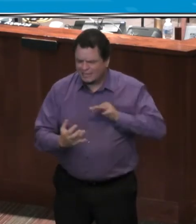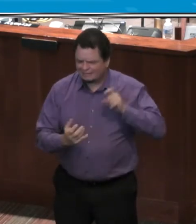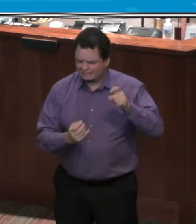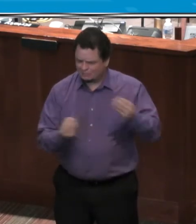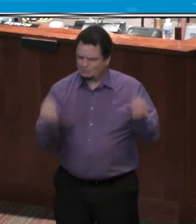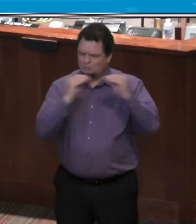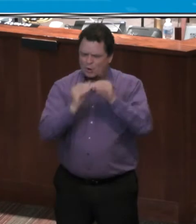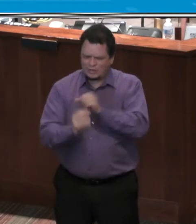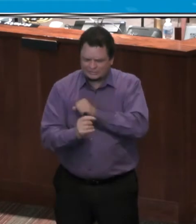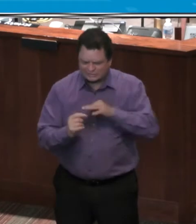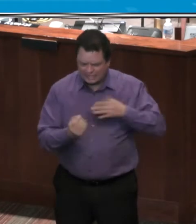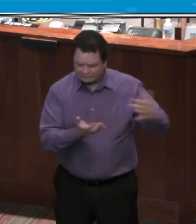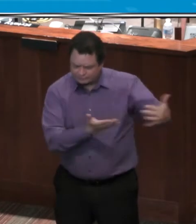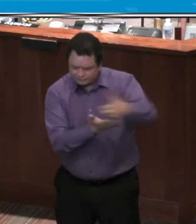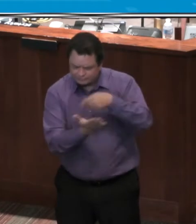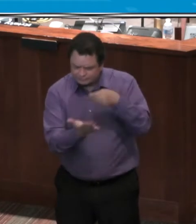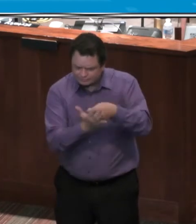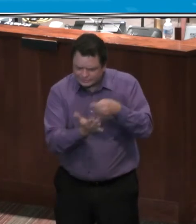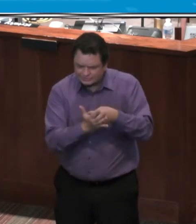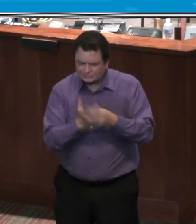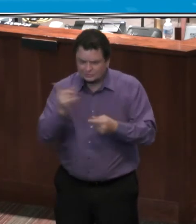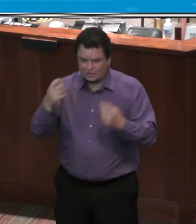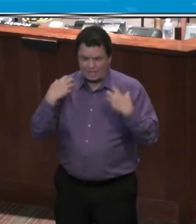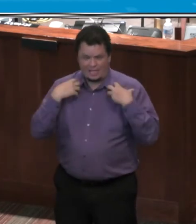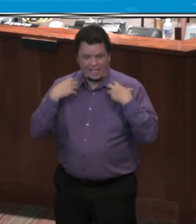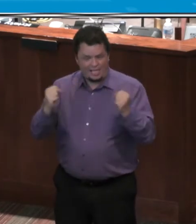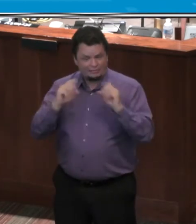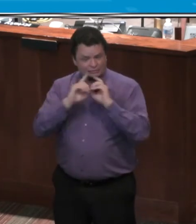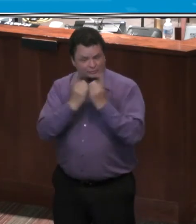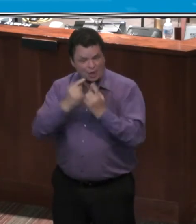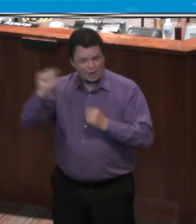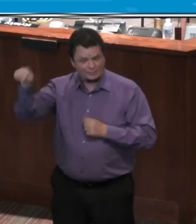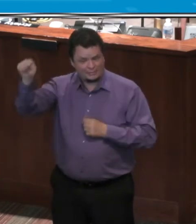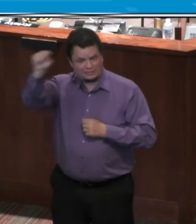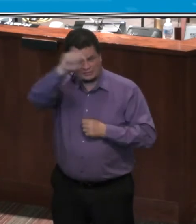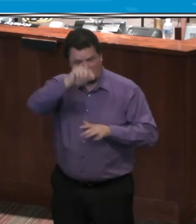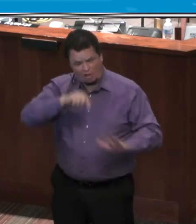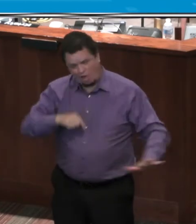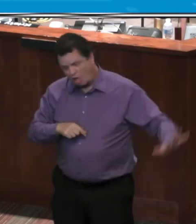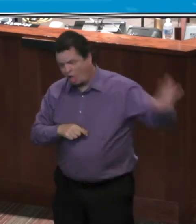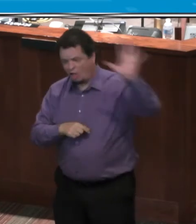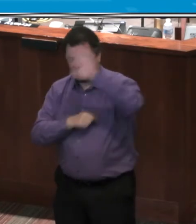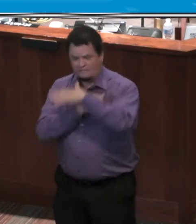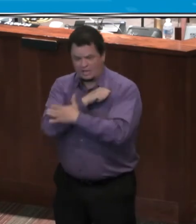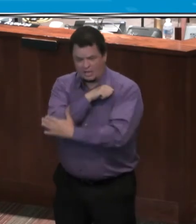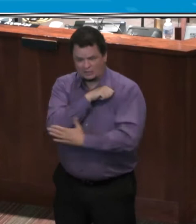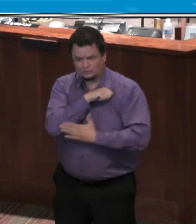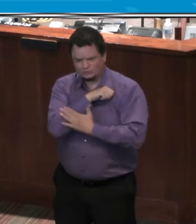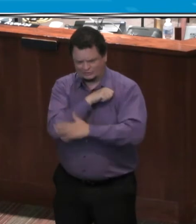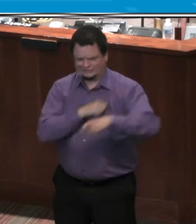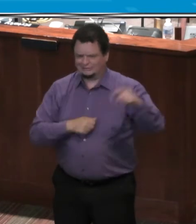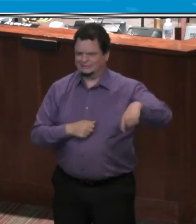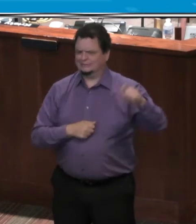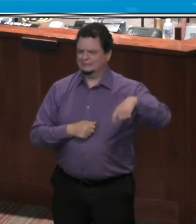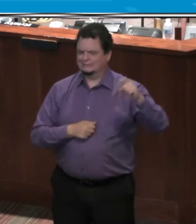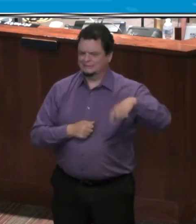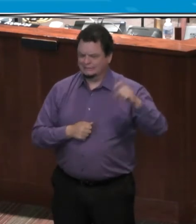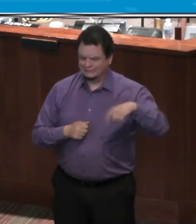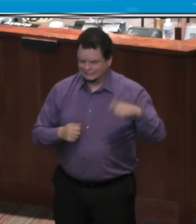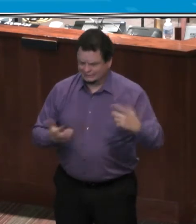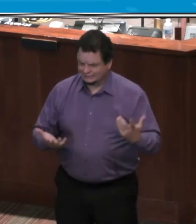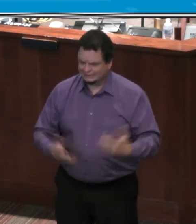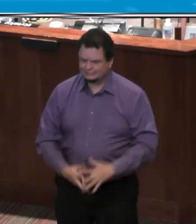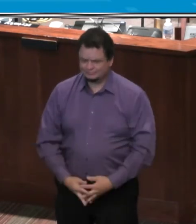departments across the nation. And the segue on that is that health security is part